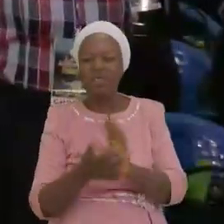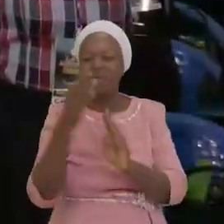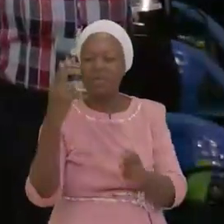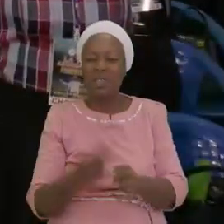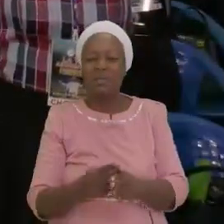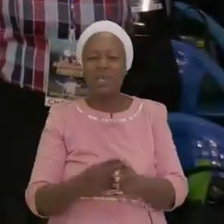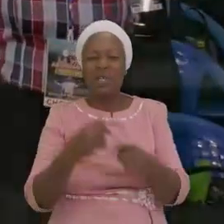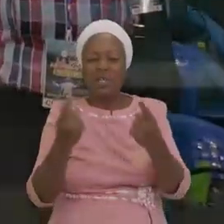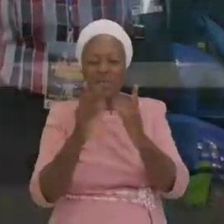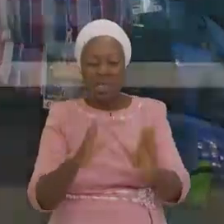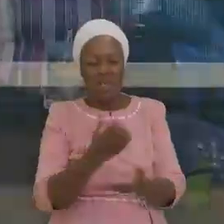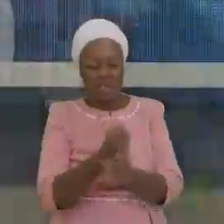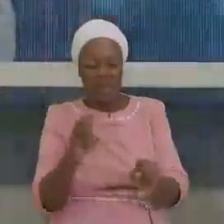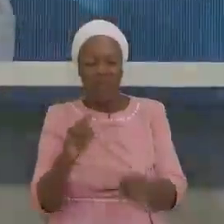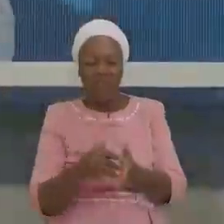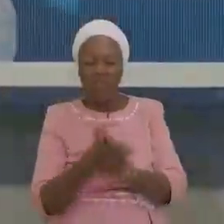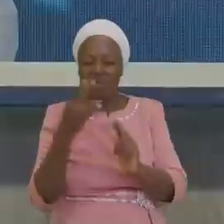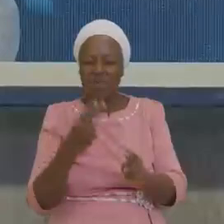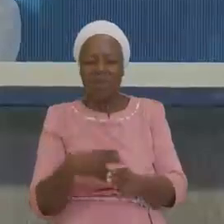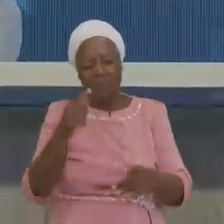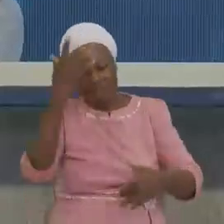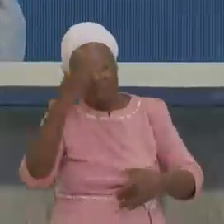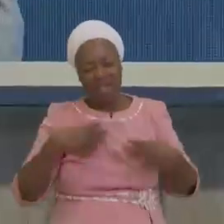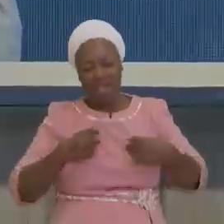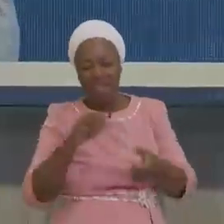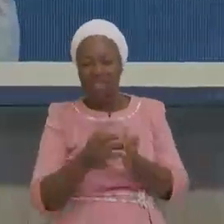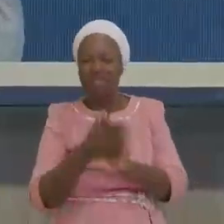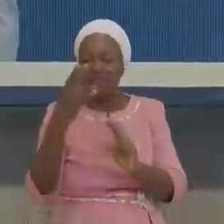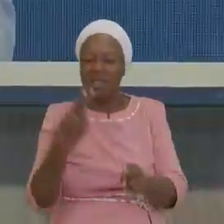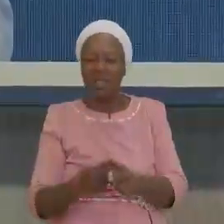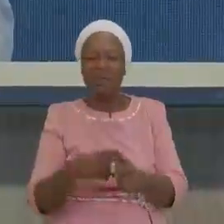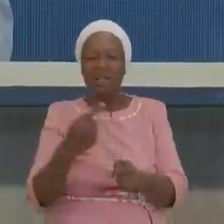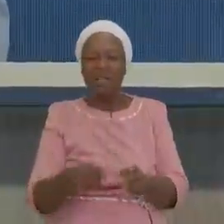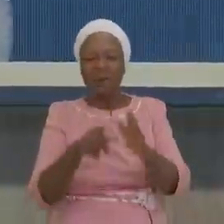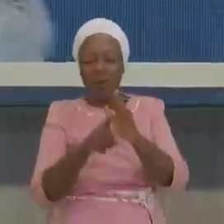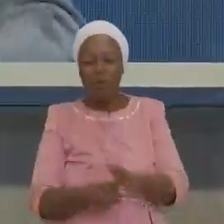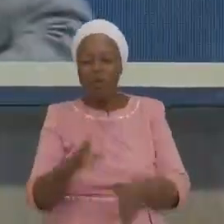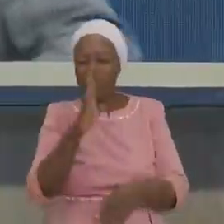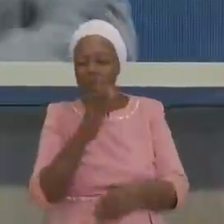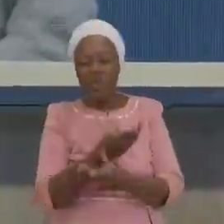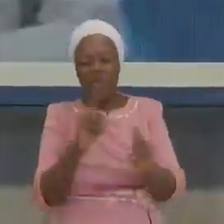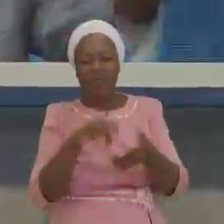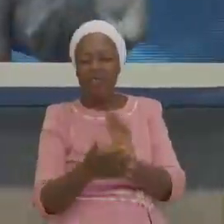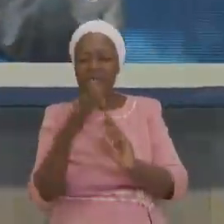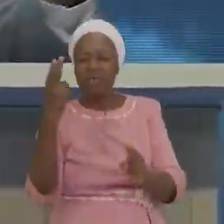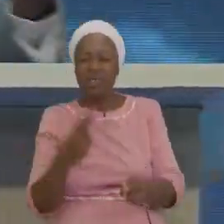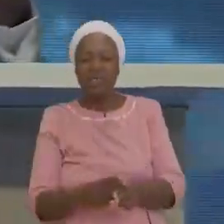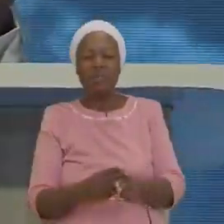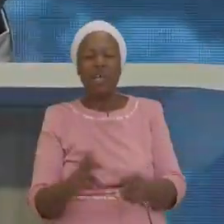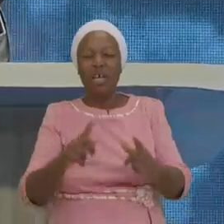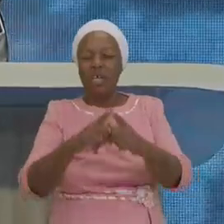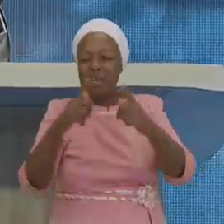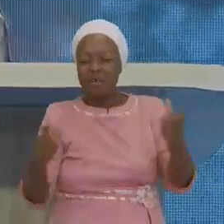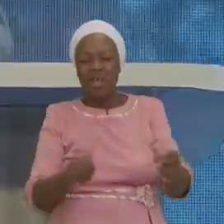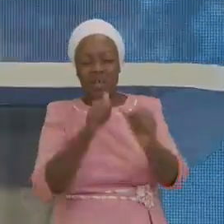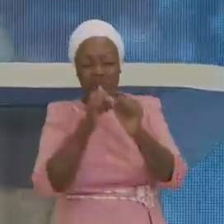Sinners saved, the sick healed, the oppressed delivered. Great blessing